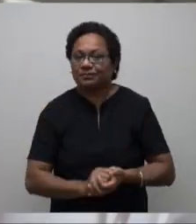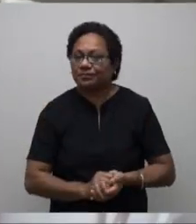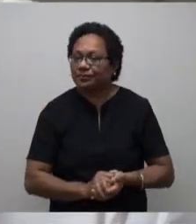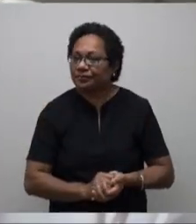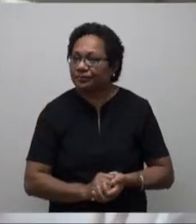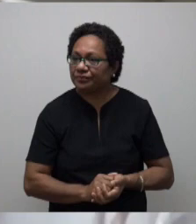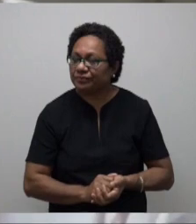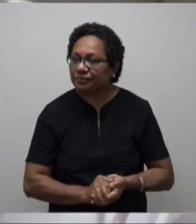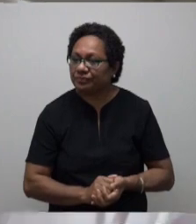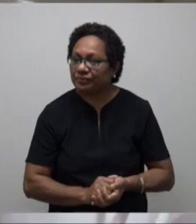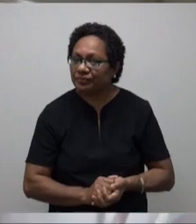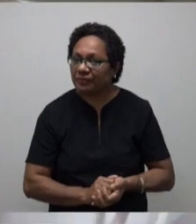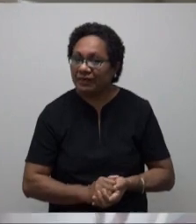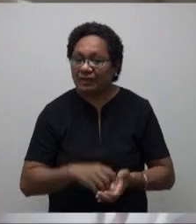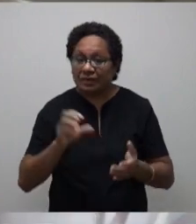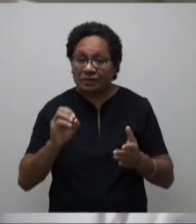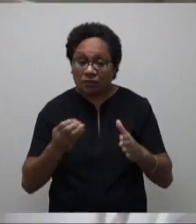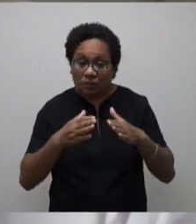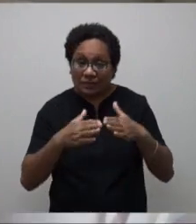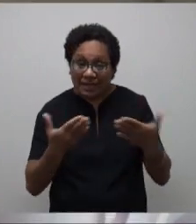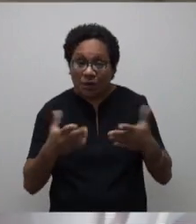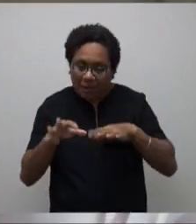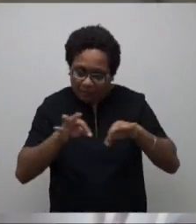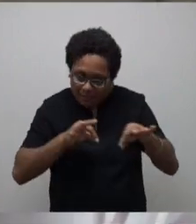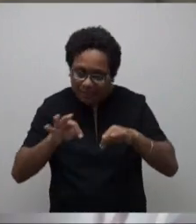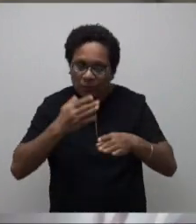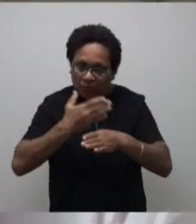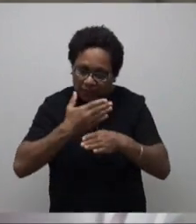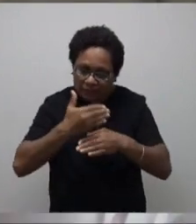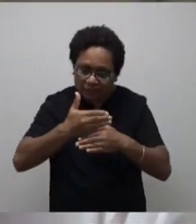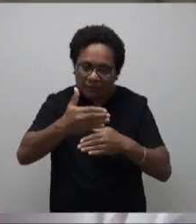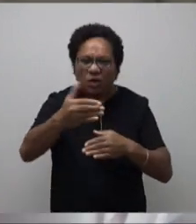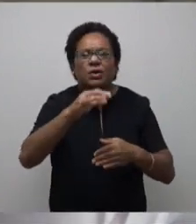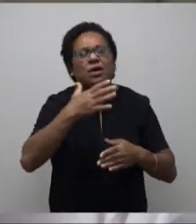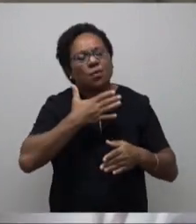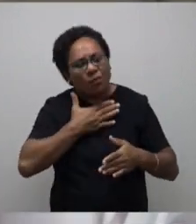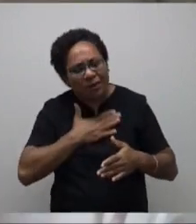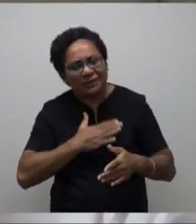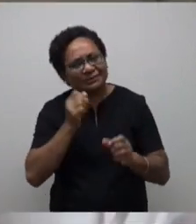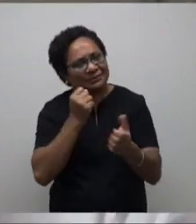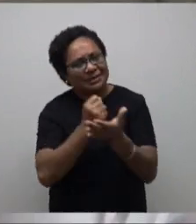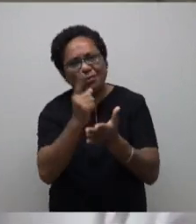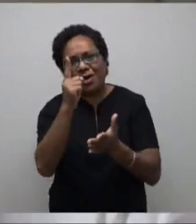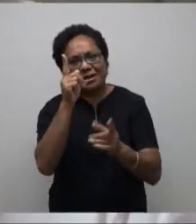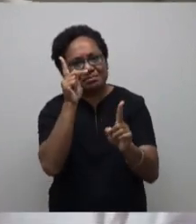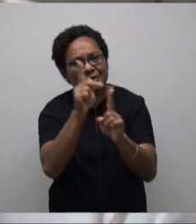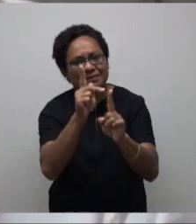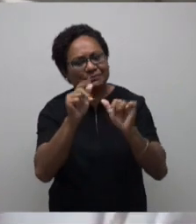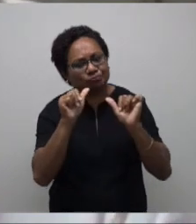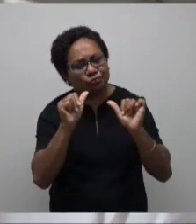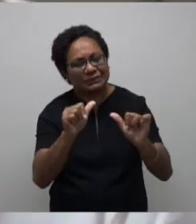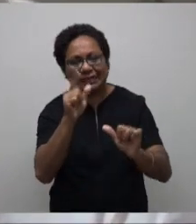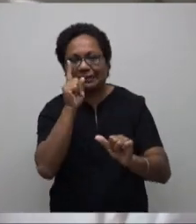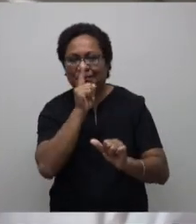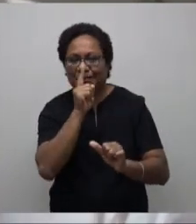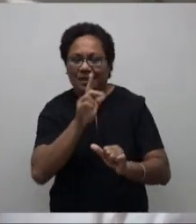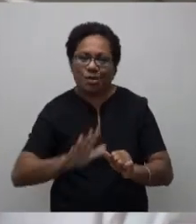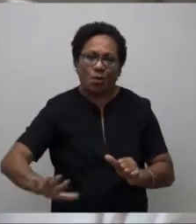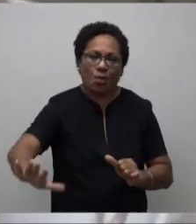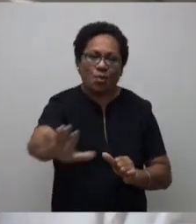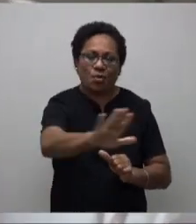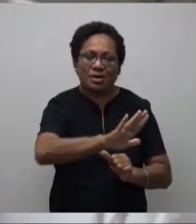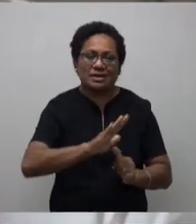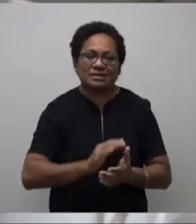out of this crisis is clear. We have to protect as many Fijians as possible, as quickly as possible, through safe